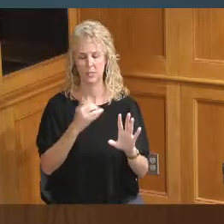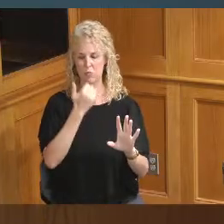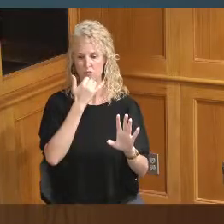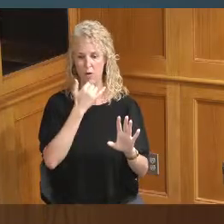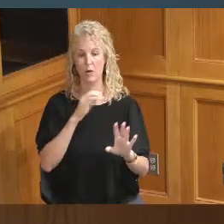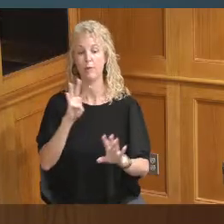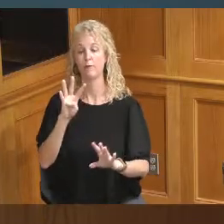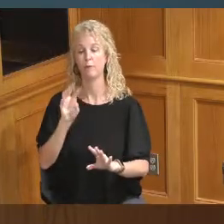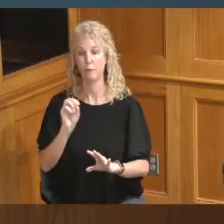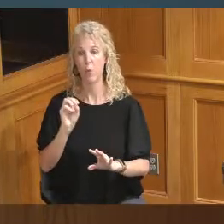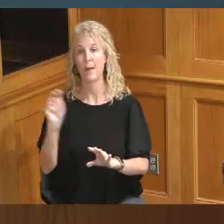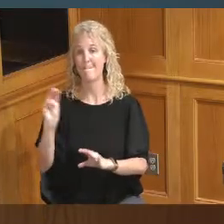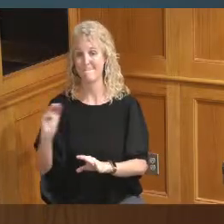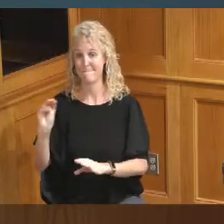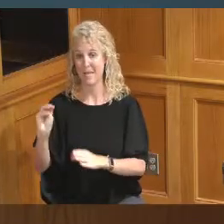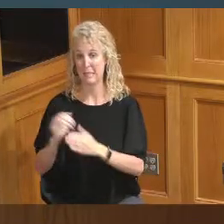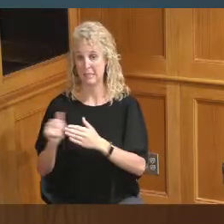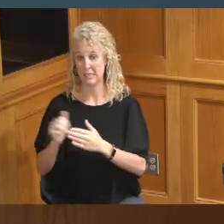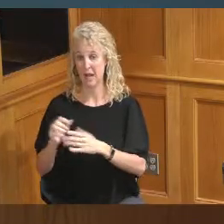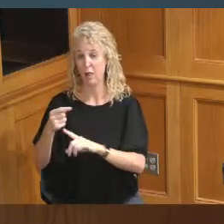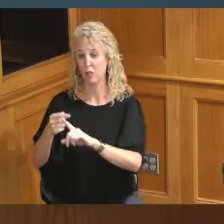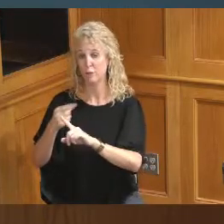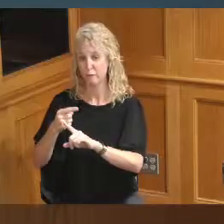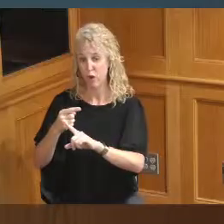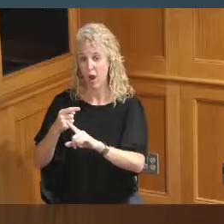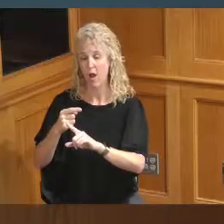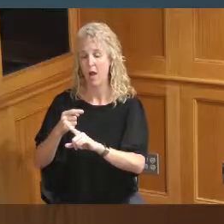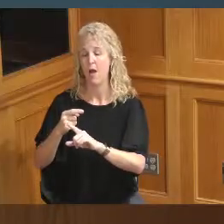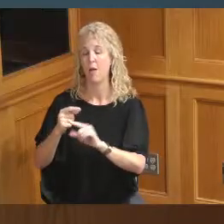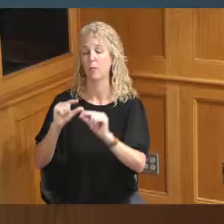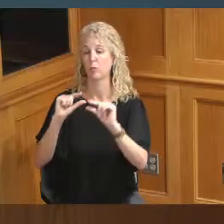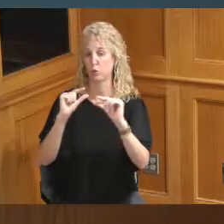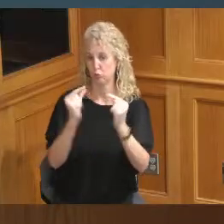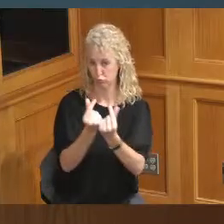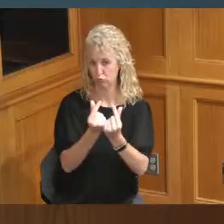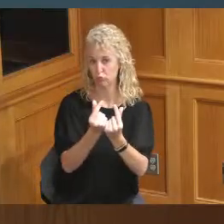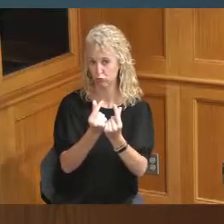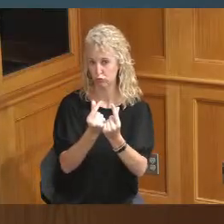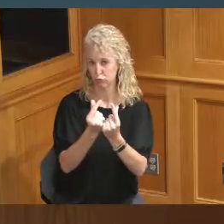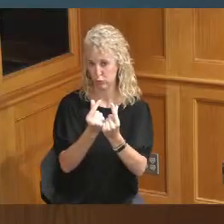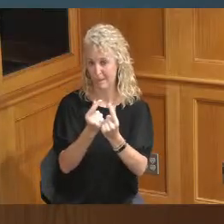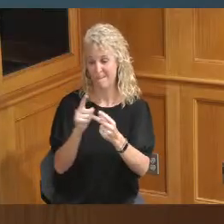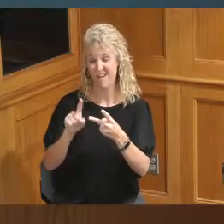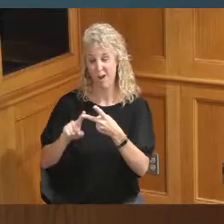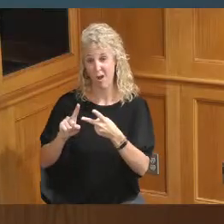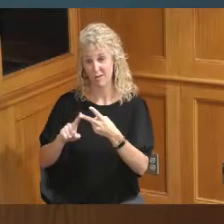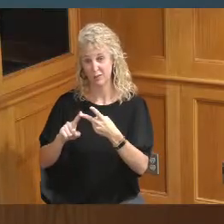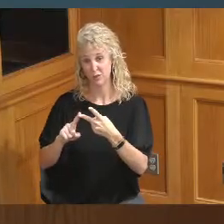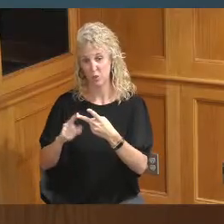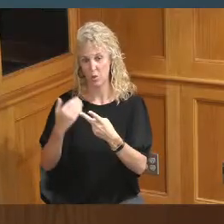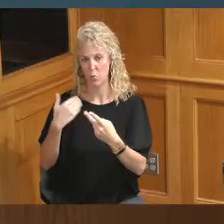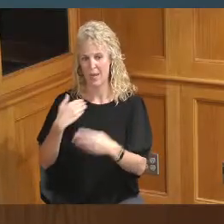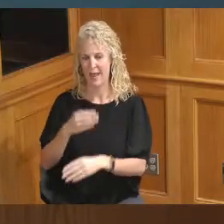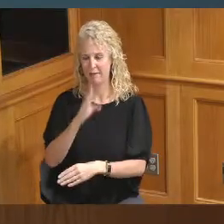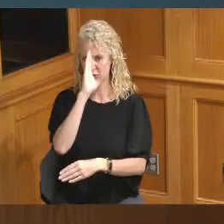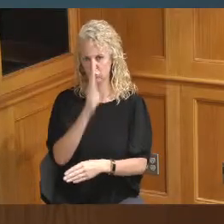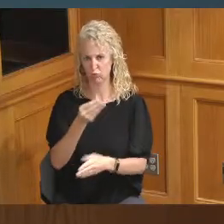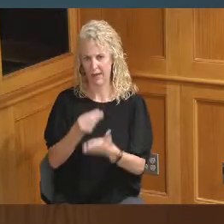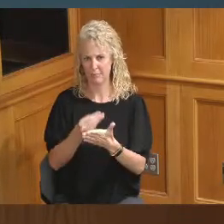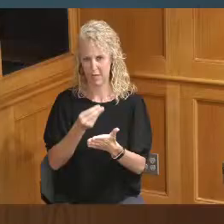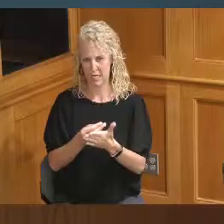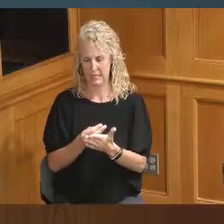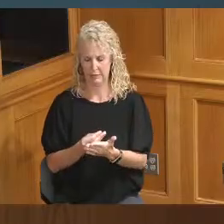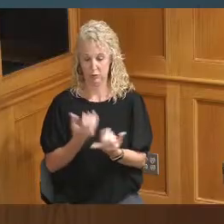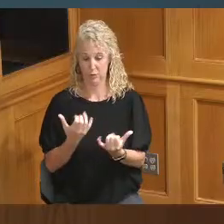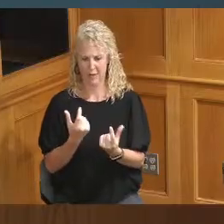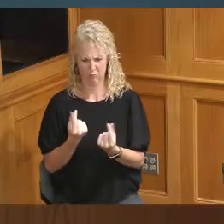$40 million is coming down from the foundation, but we also have the direct allocation to think through and how those dollars get allocated.